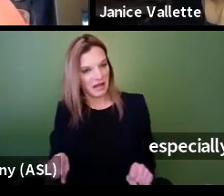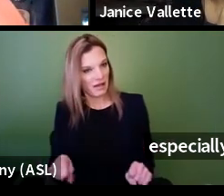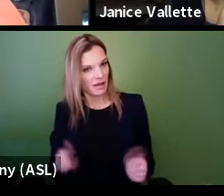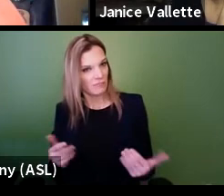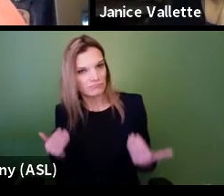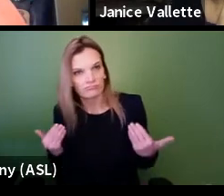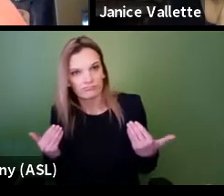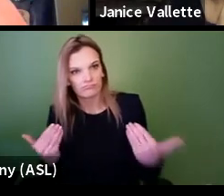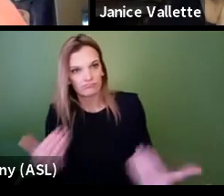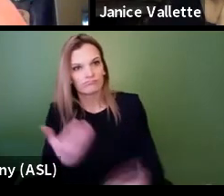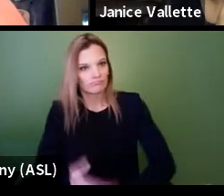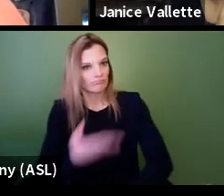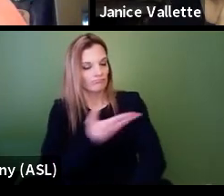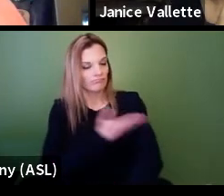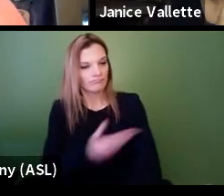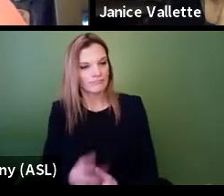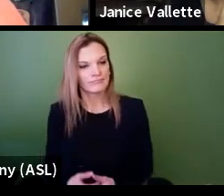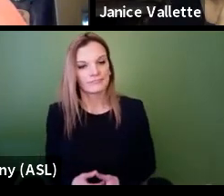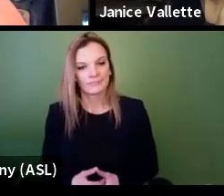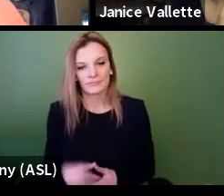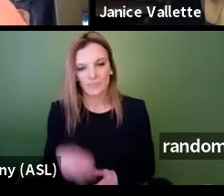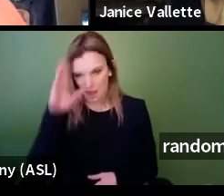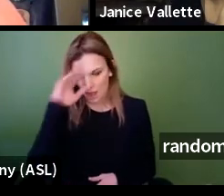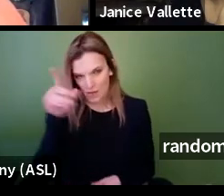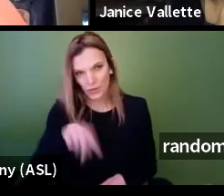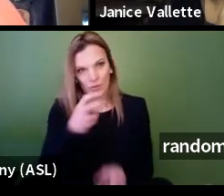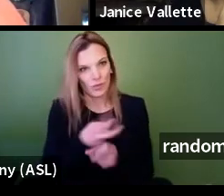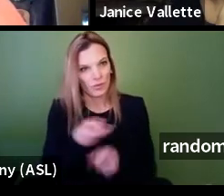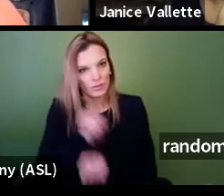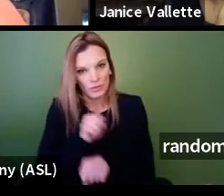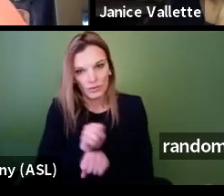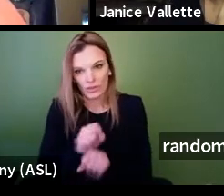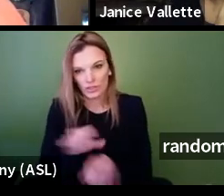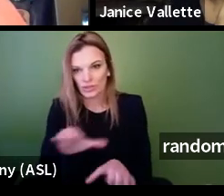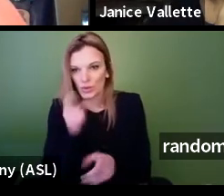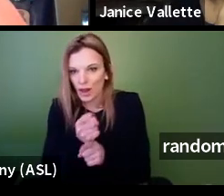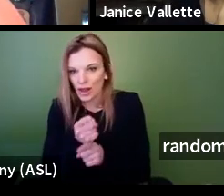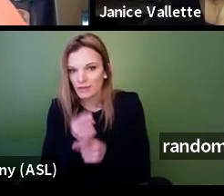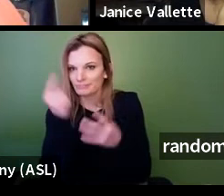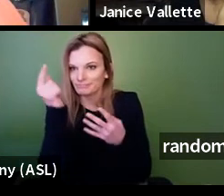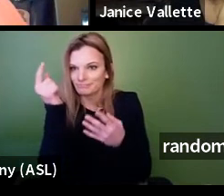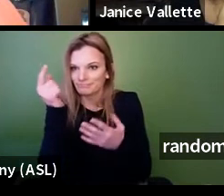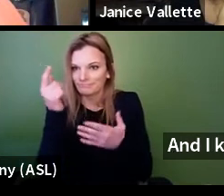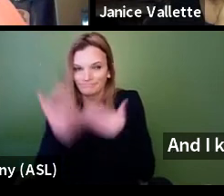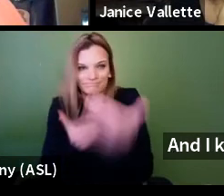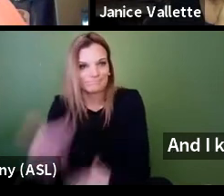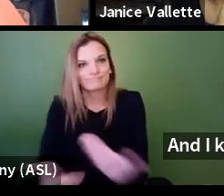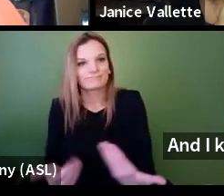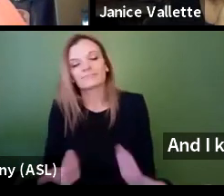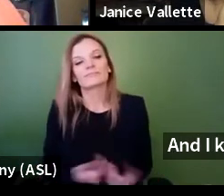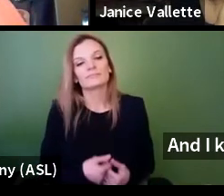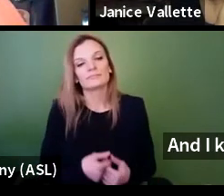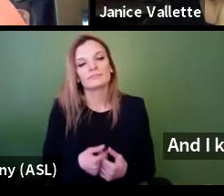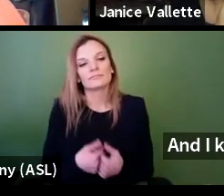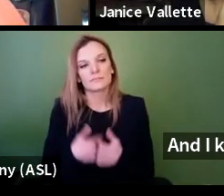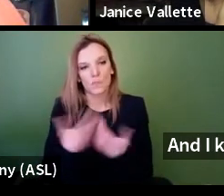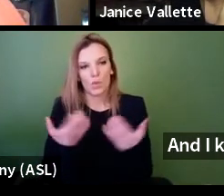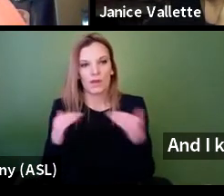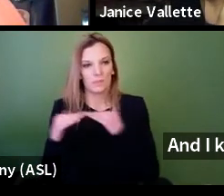you've come. And I know that you're working very hard to do the right thing and all committed to creating fair redistricting.